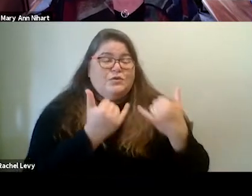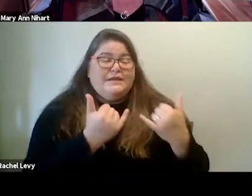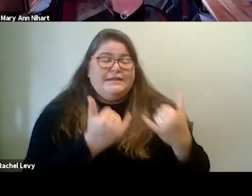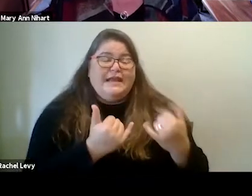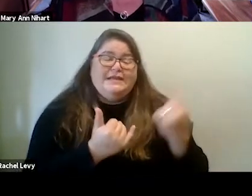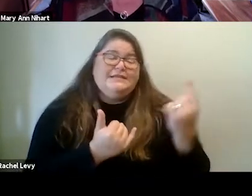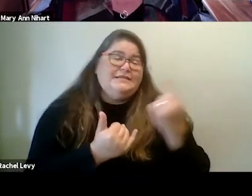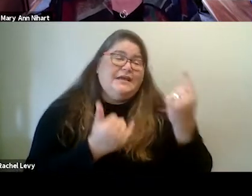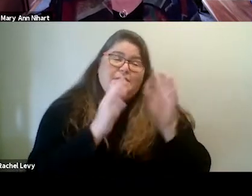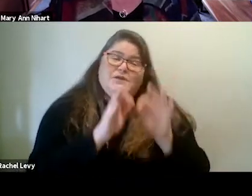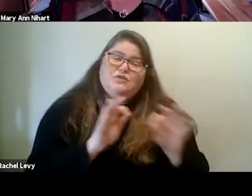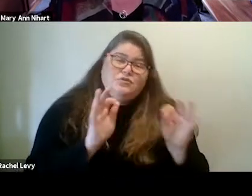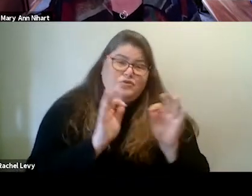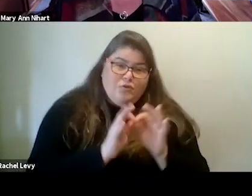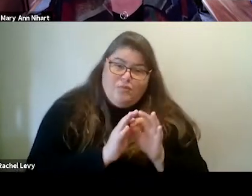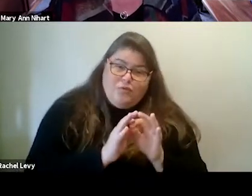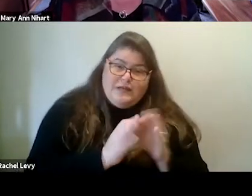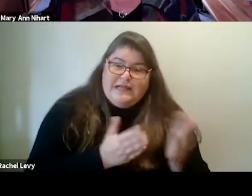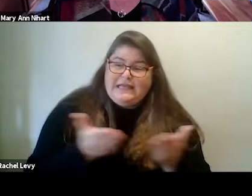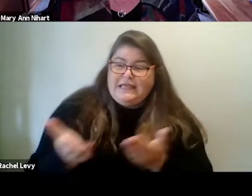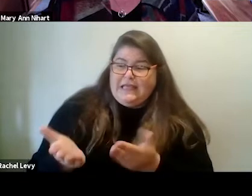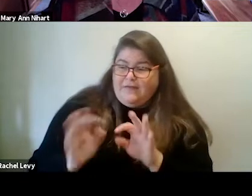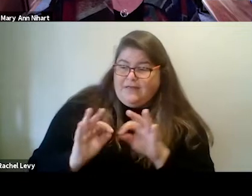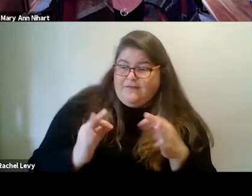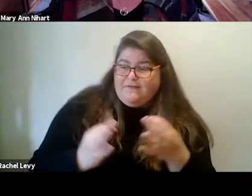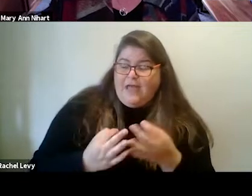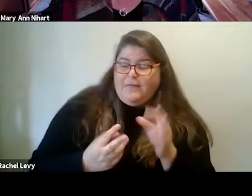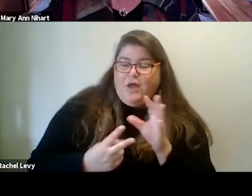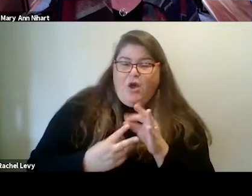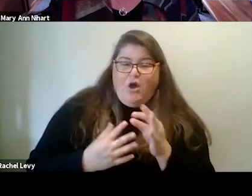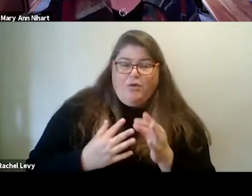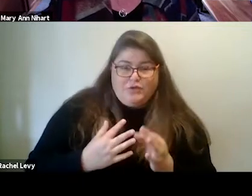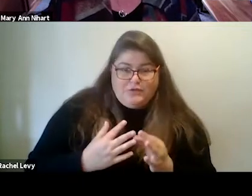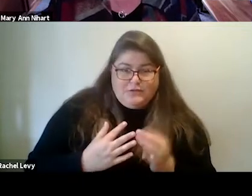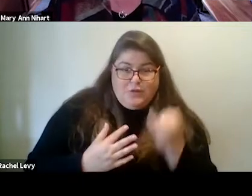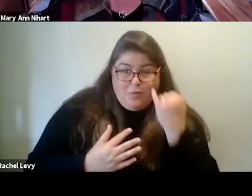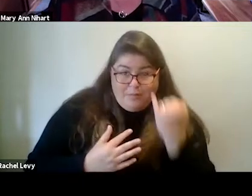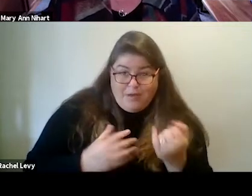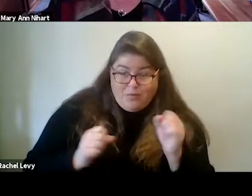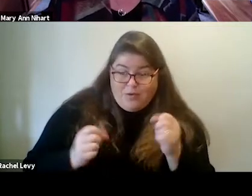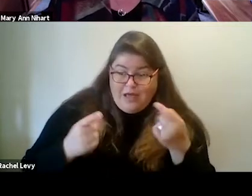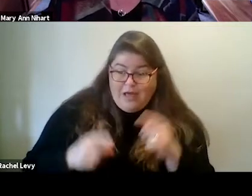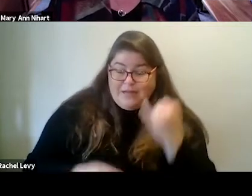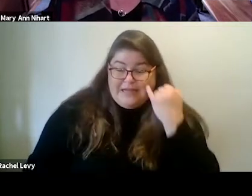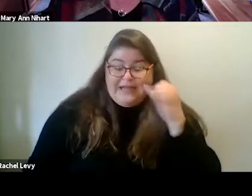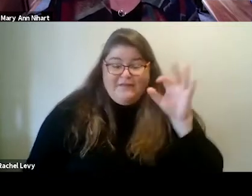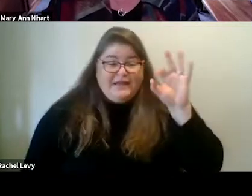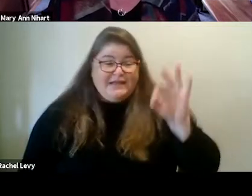family options. Imagine what could have happened in these 2 cases if 988